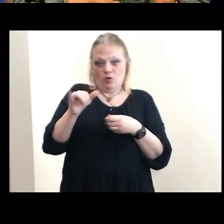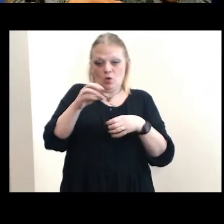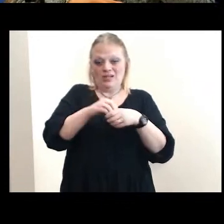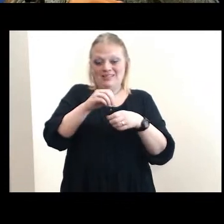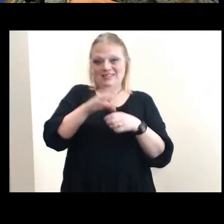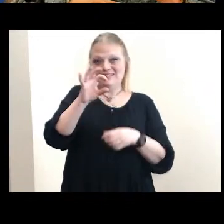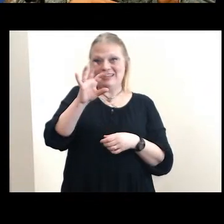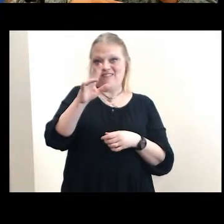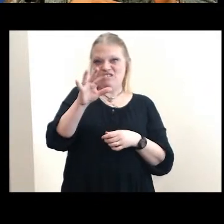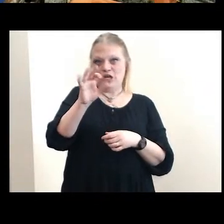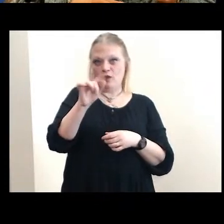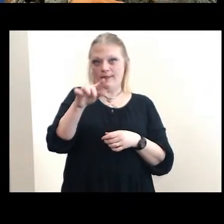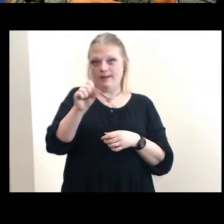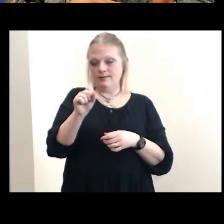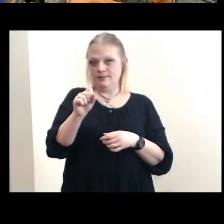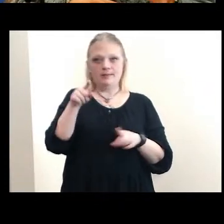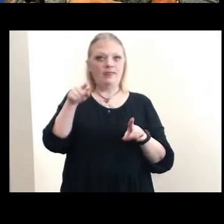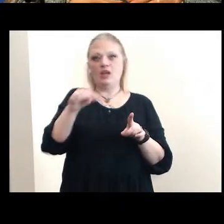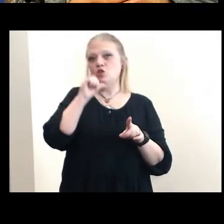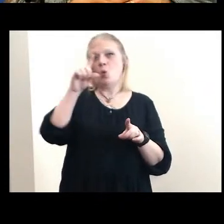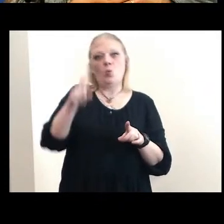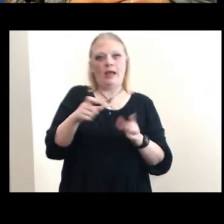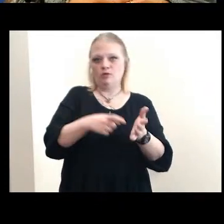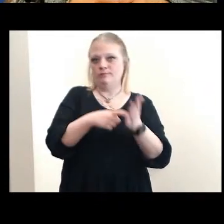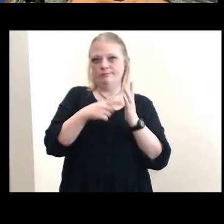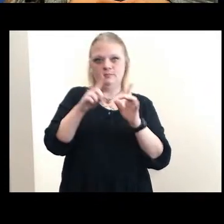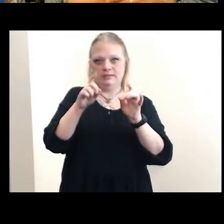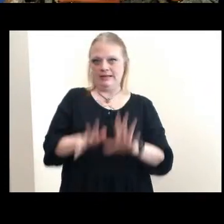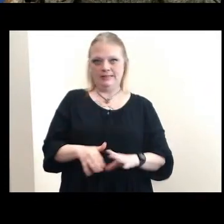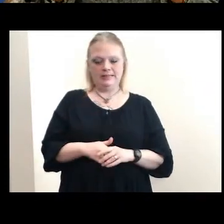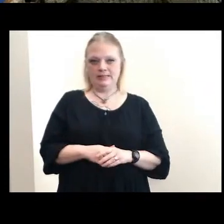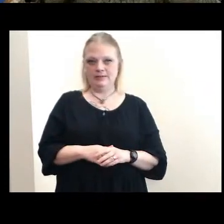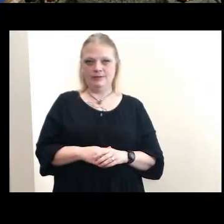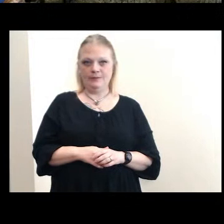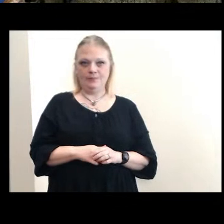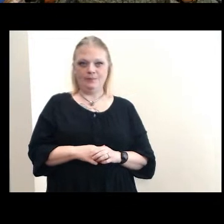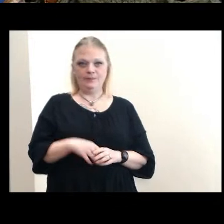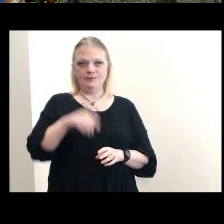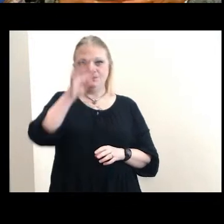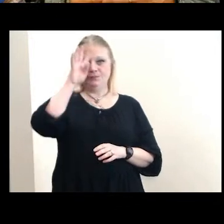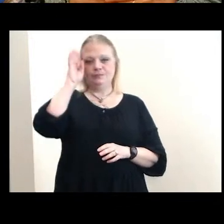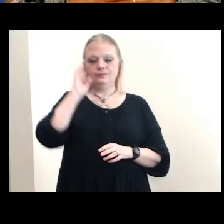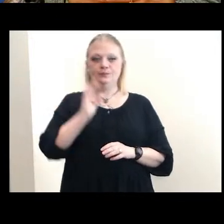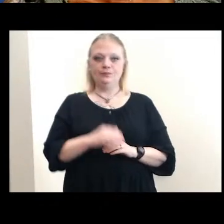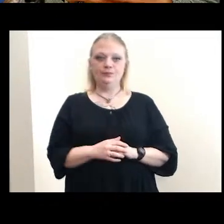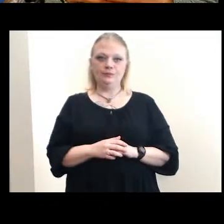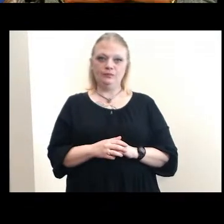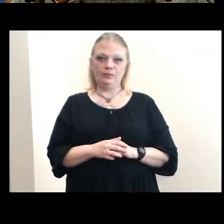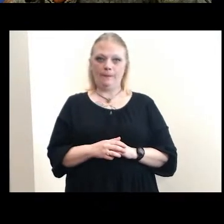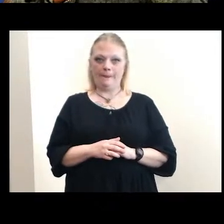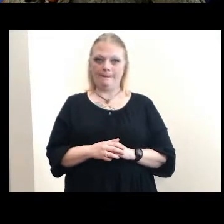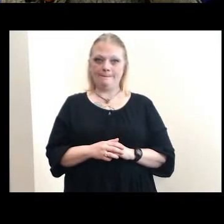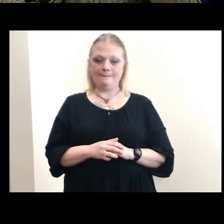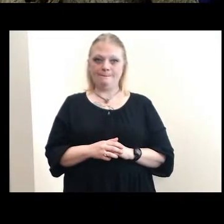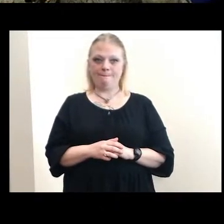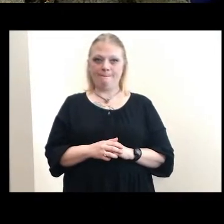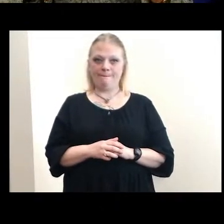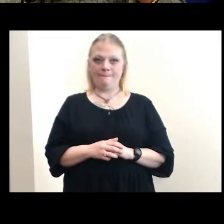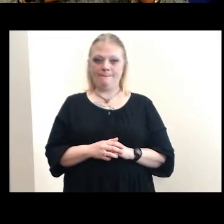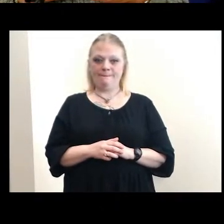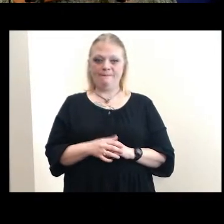the Finger Lakes are not subject to these testing requirements. And still, anybody who has